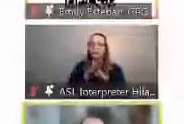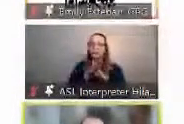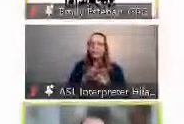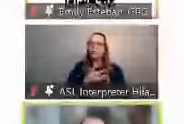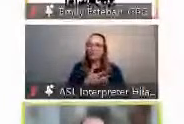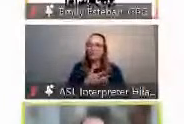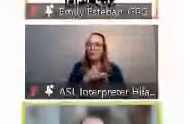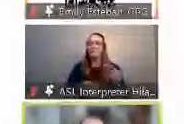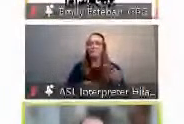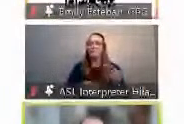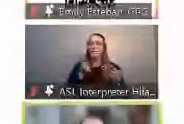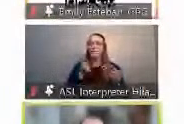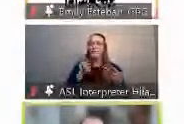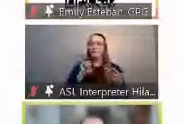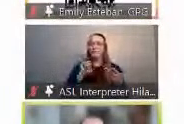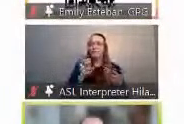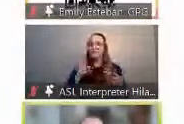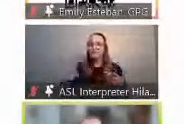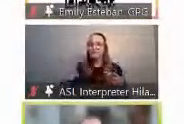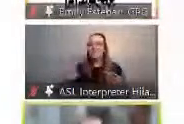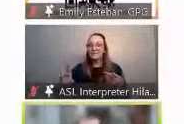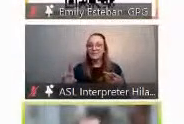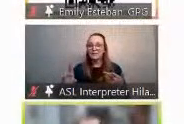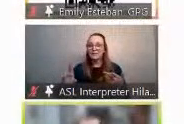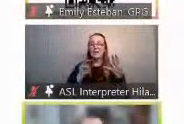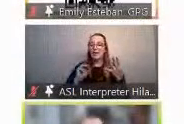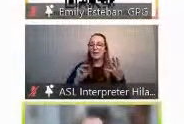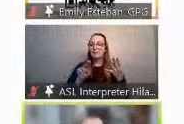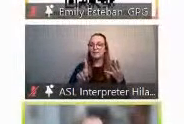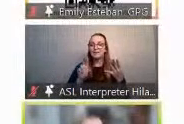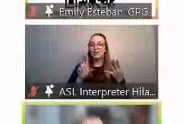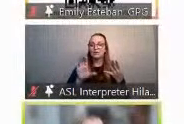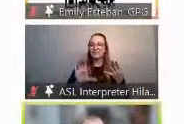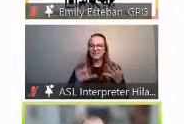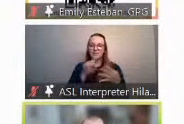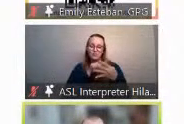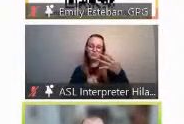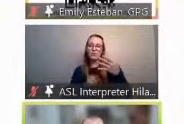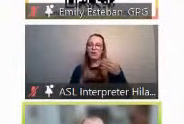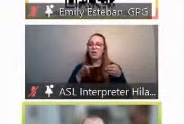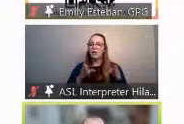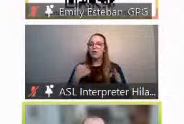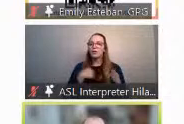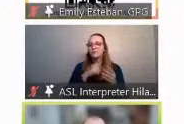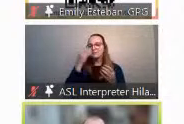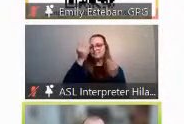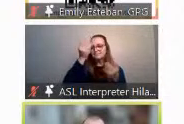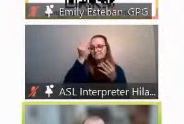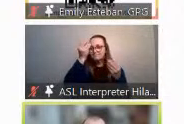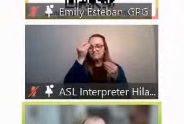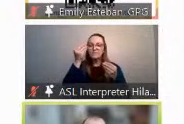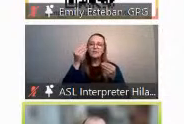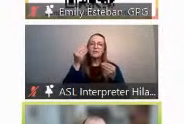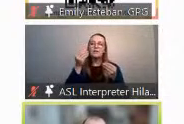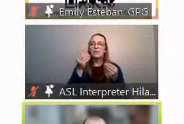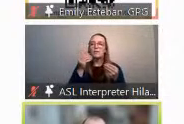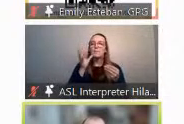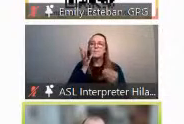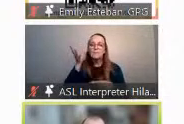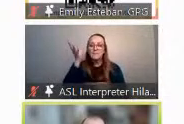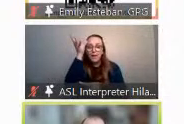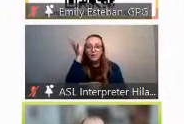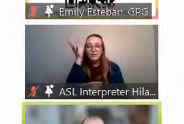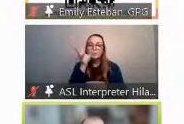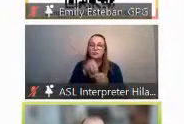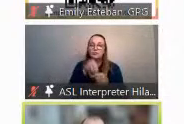these presentations helped us to learn about parent perspectives on quality in early education, about equity, diversity,